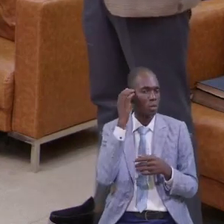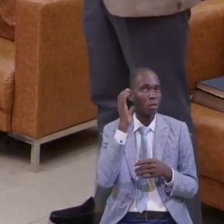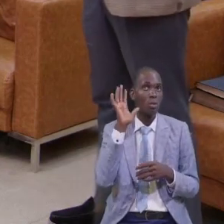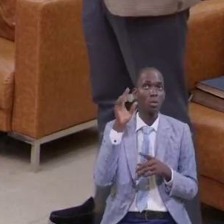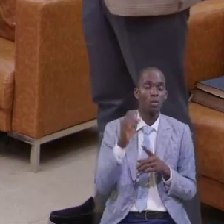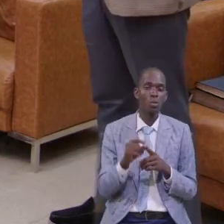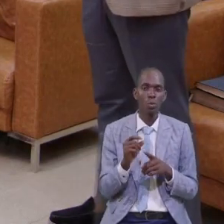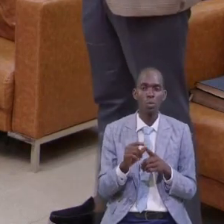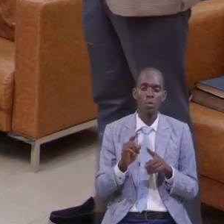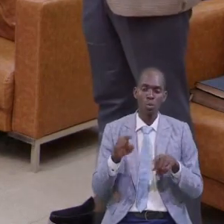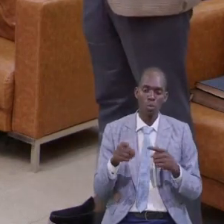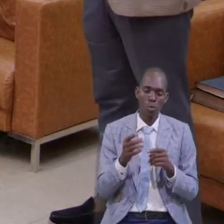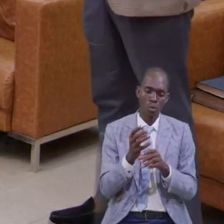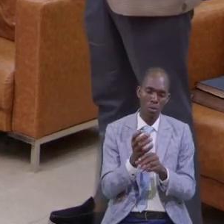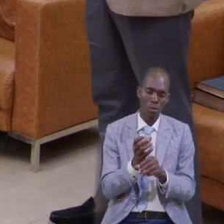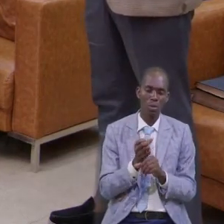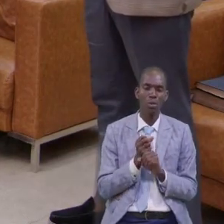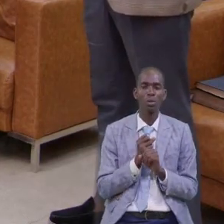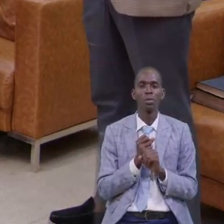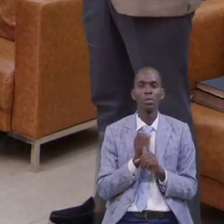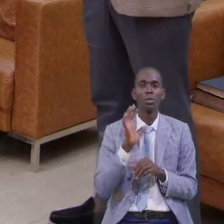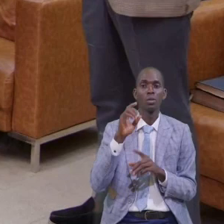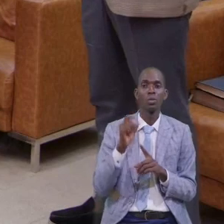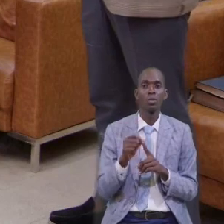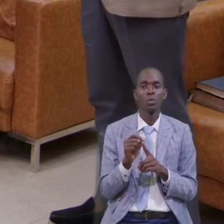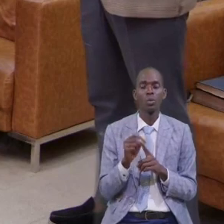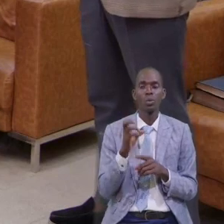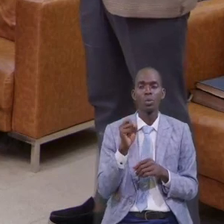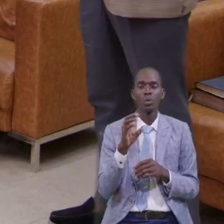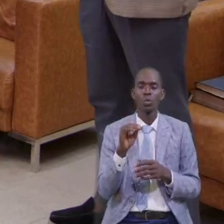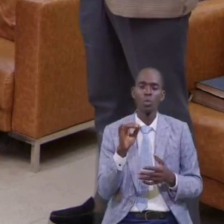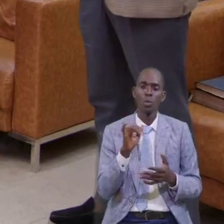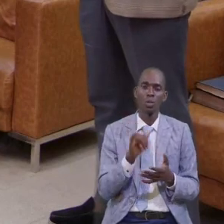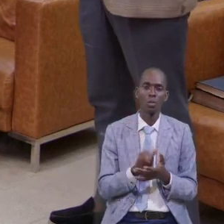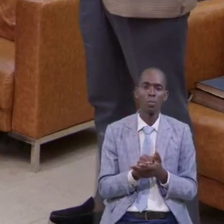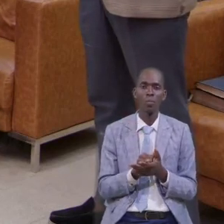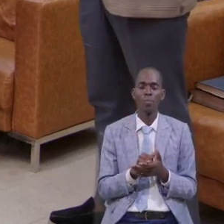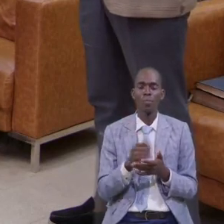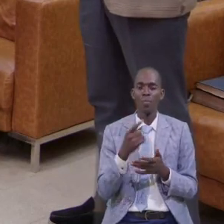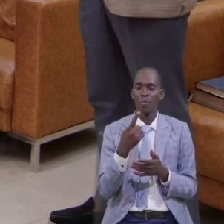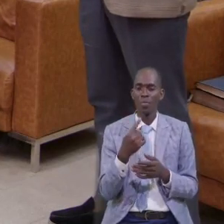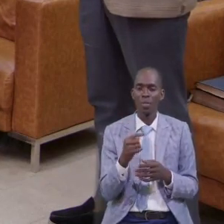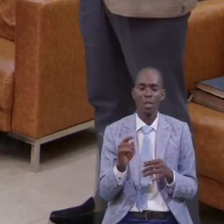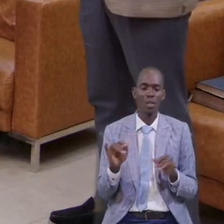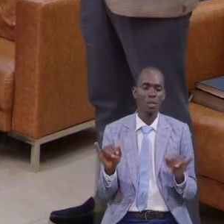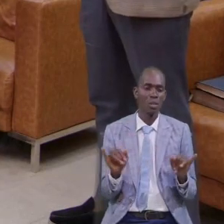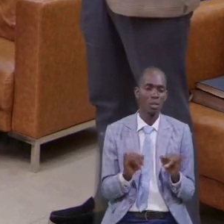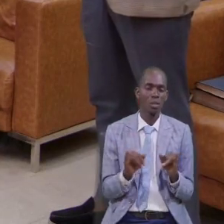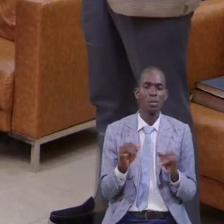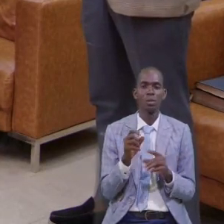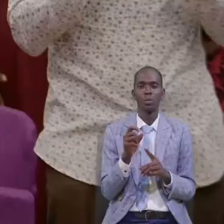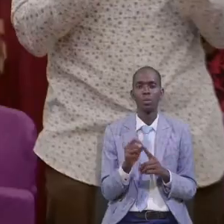Go receive, so that the same word